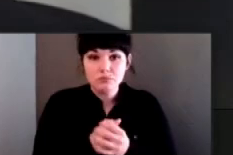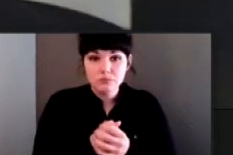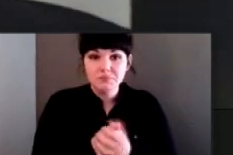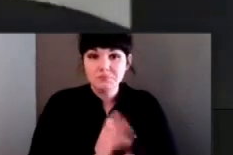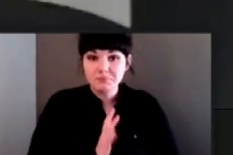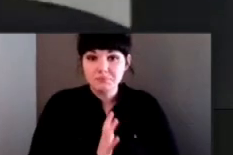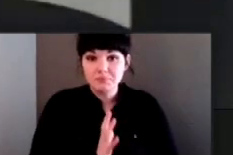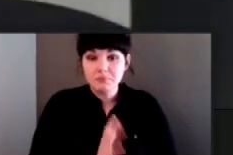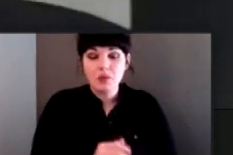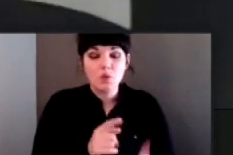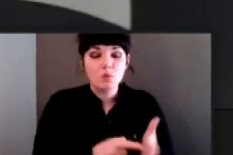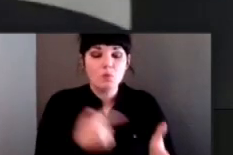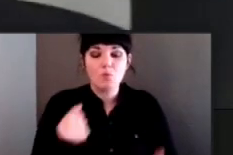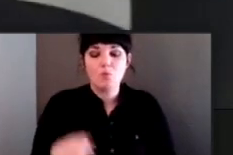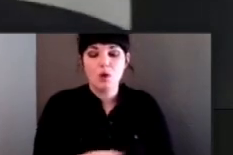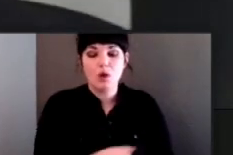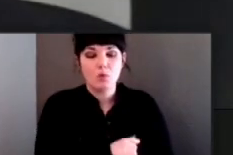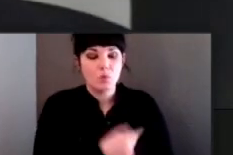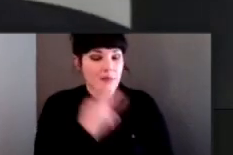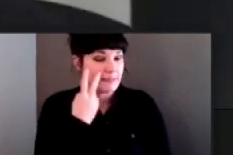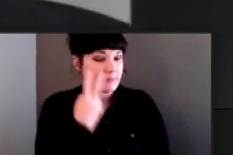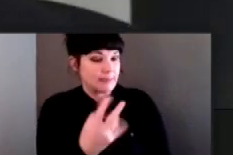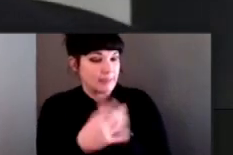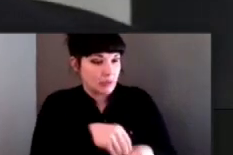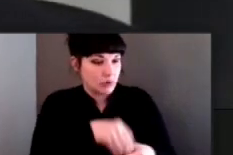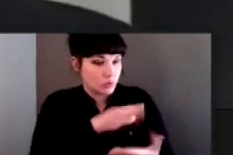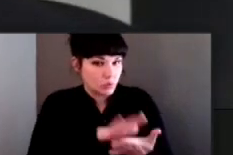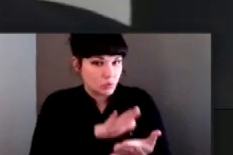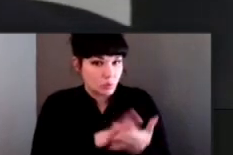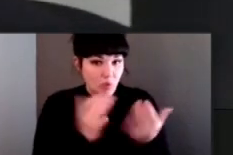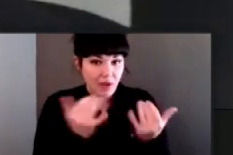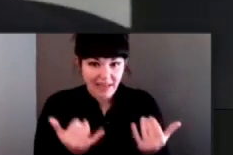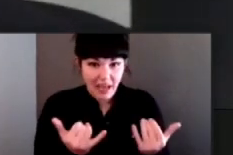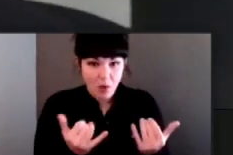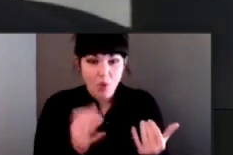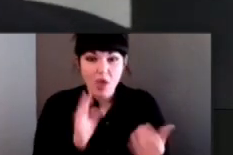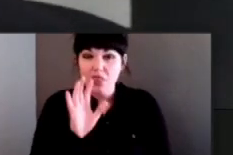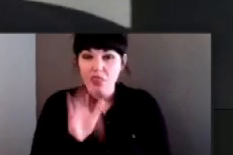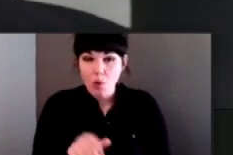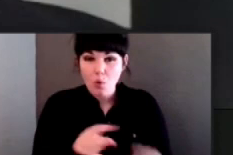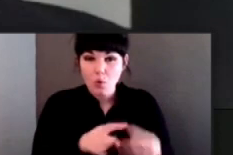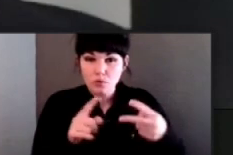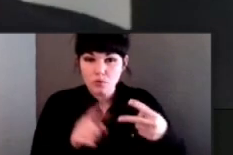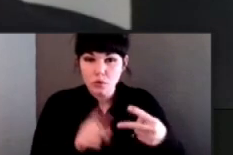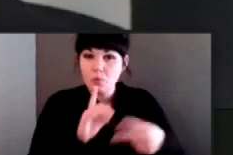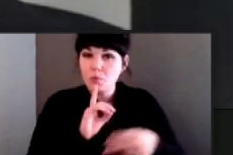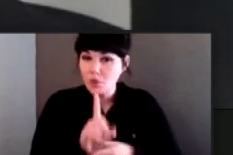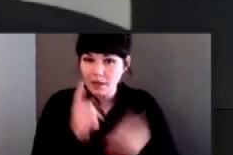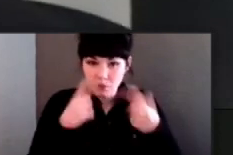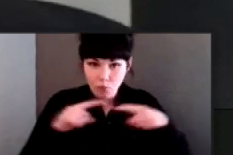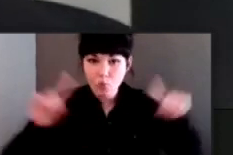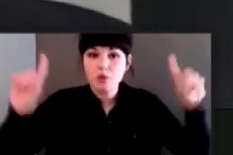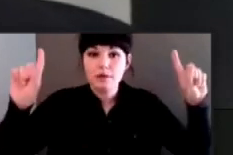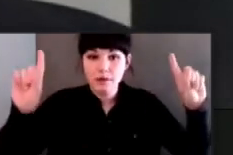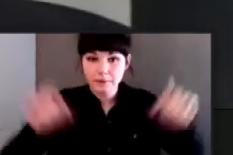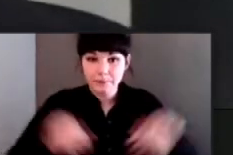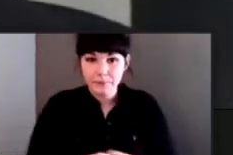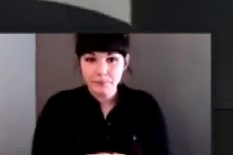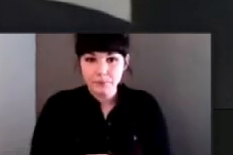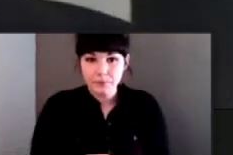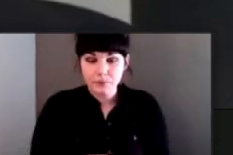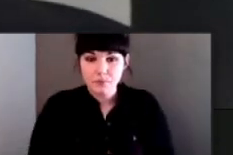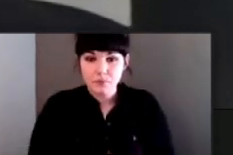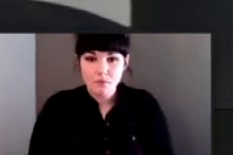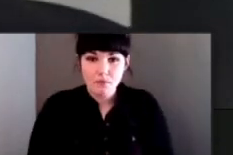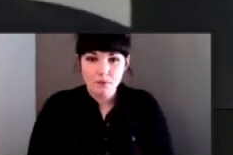schools is that those things are actually working. When the virus is being presented within the schools, is actually based on